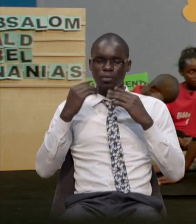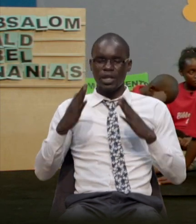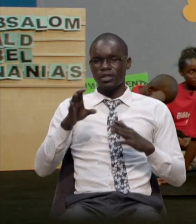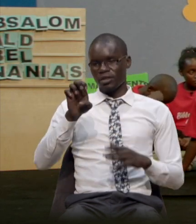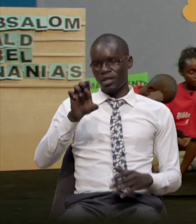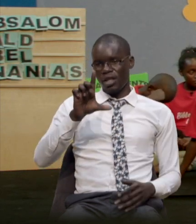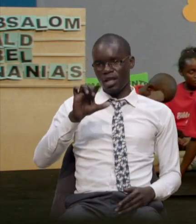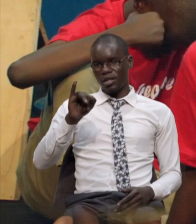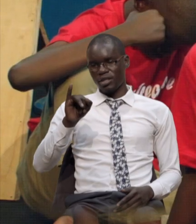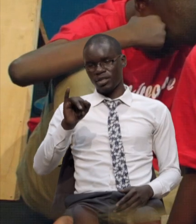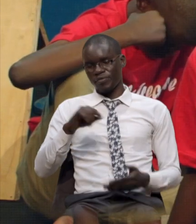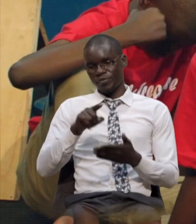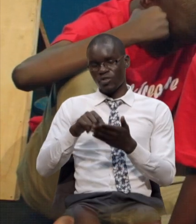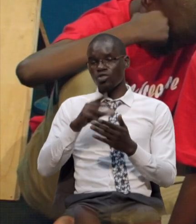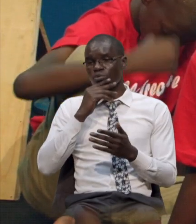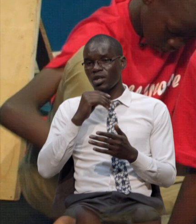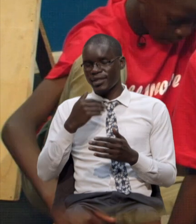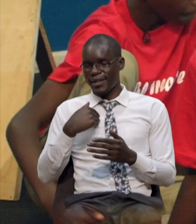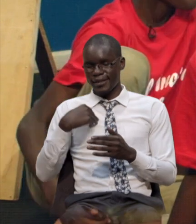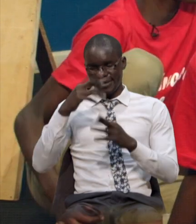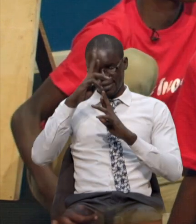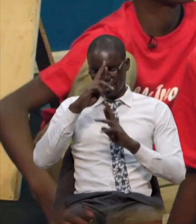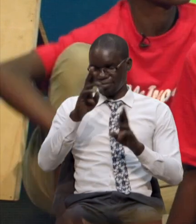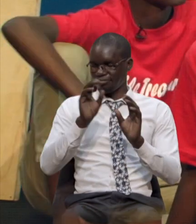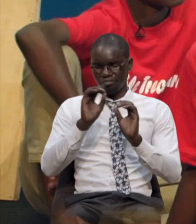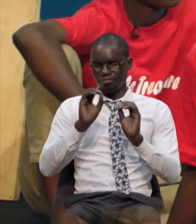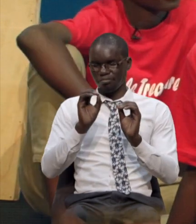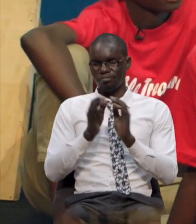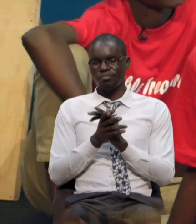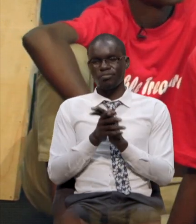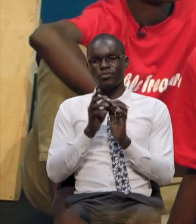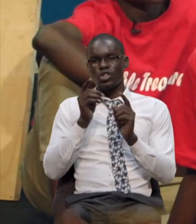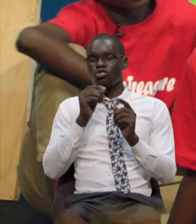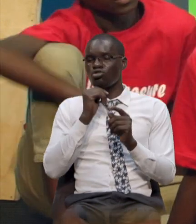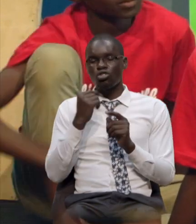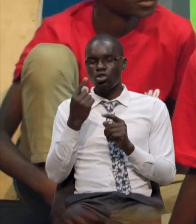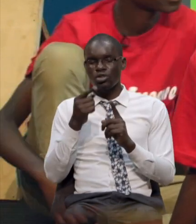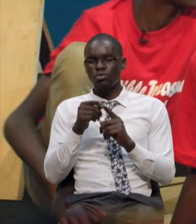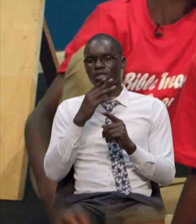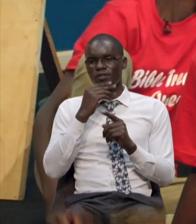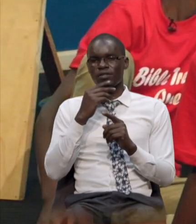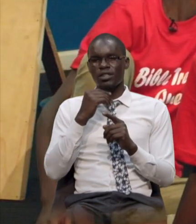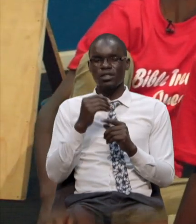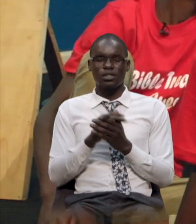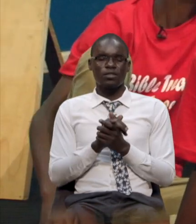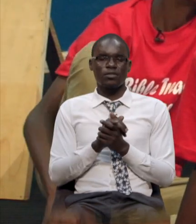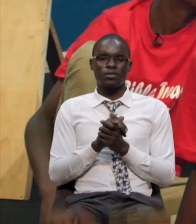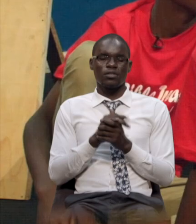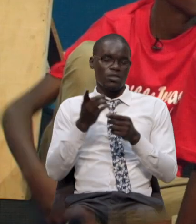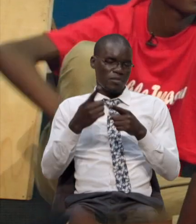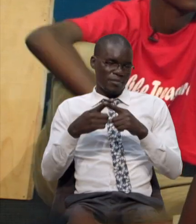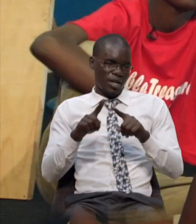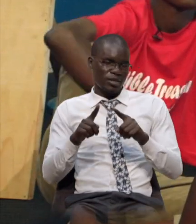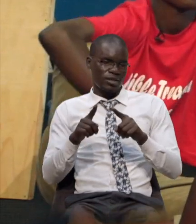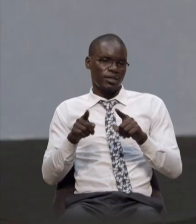boys did not have respect. And it was not just respect to the father who was Priest Eli,